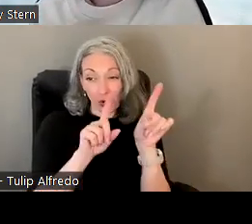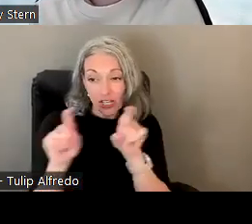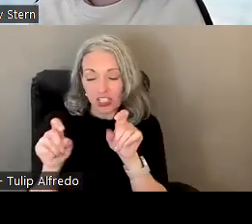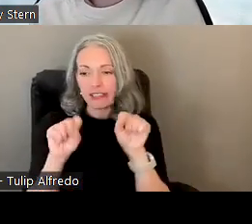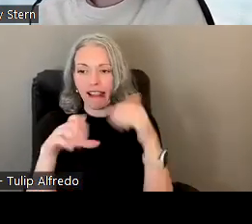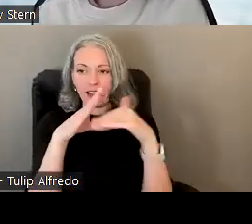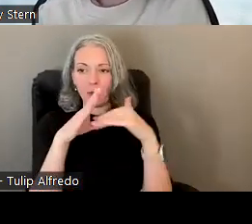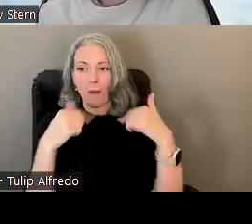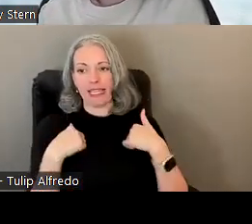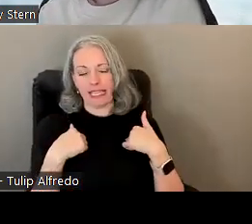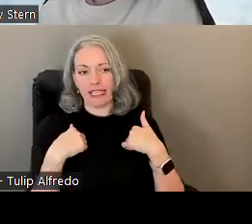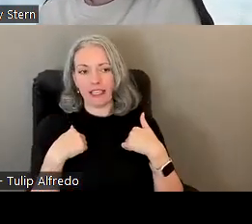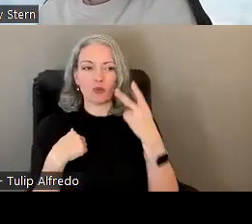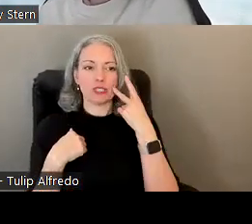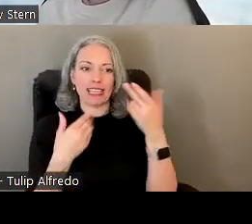It's